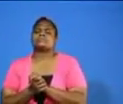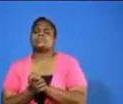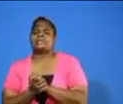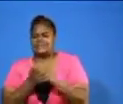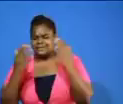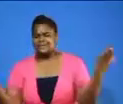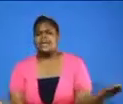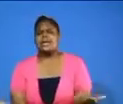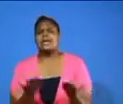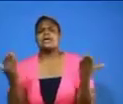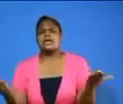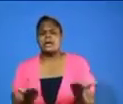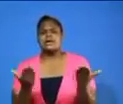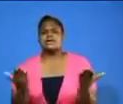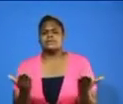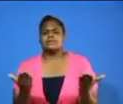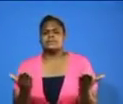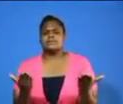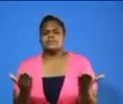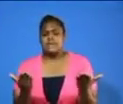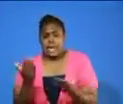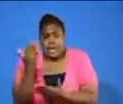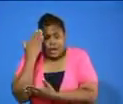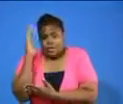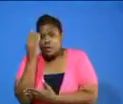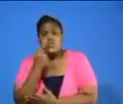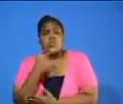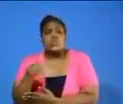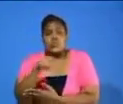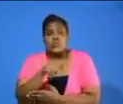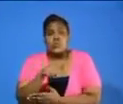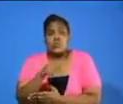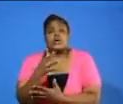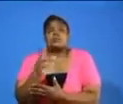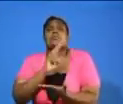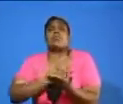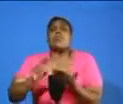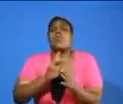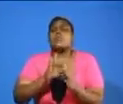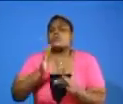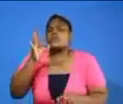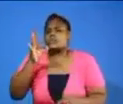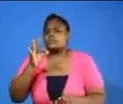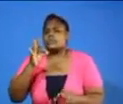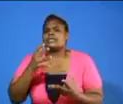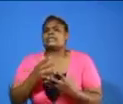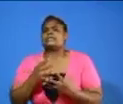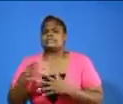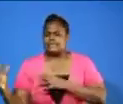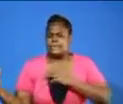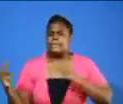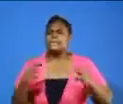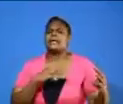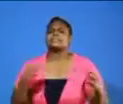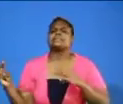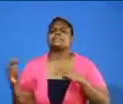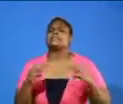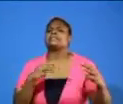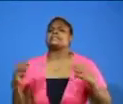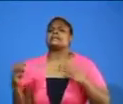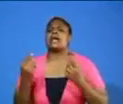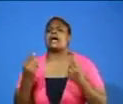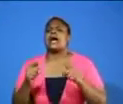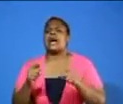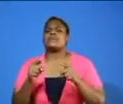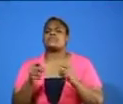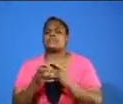is the here-ness. I don't know who you are, but the Holy Ghost tells me there's a battle raging. There's